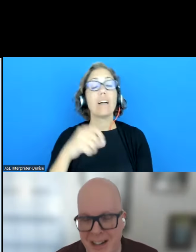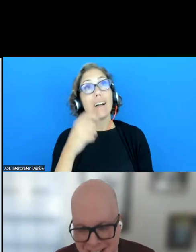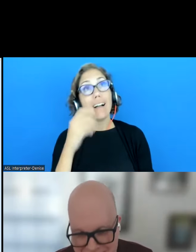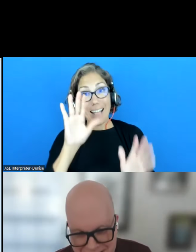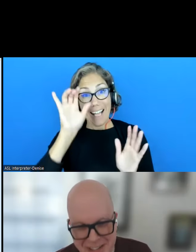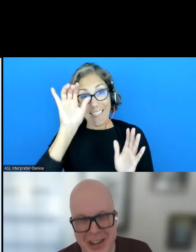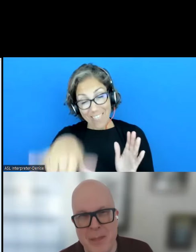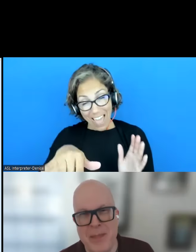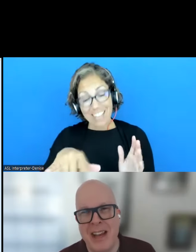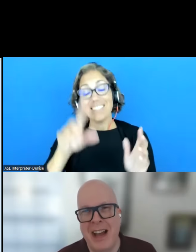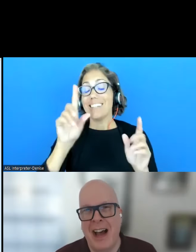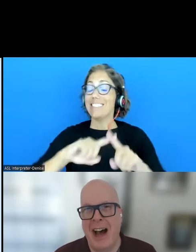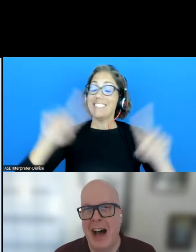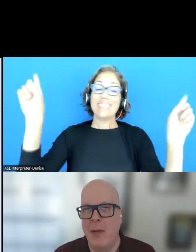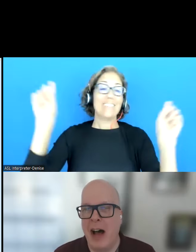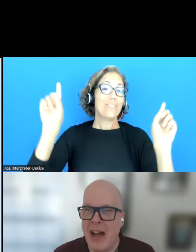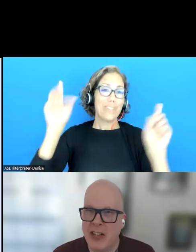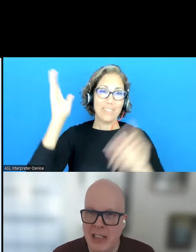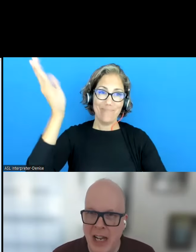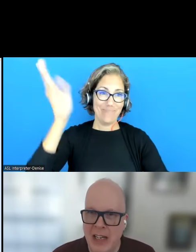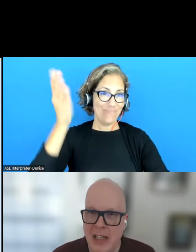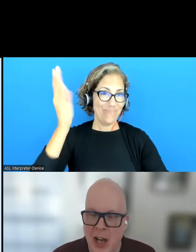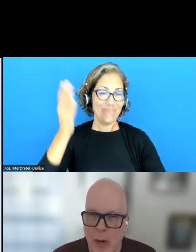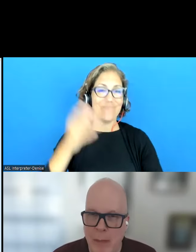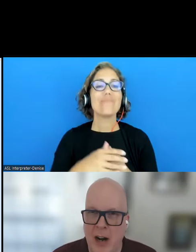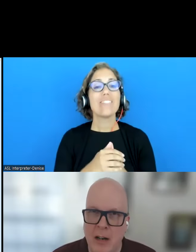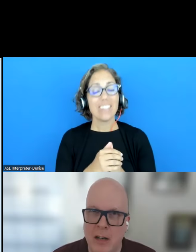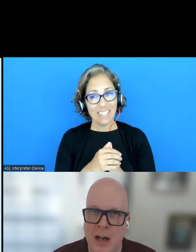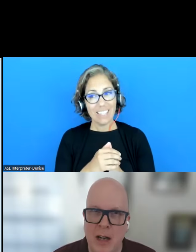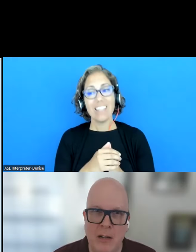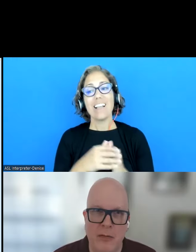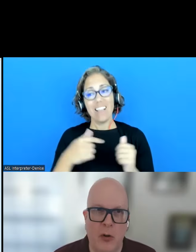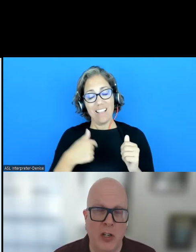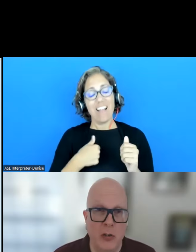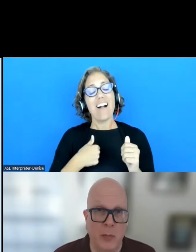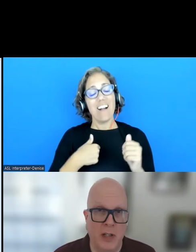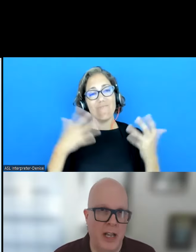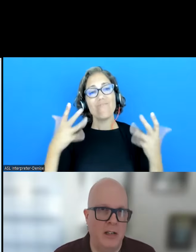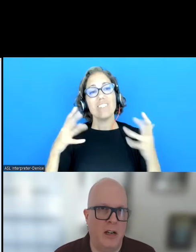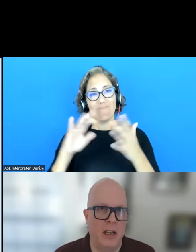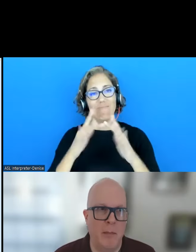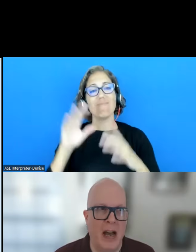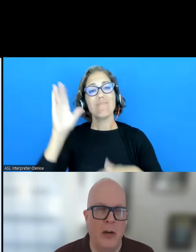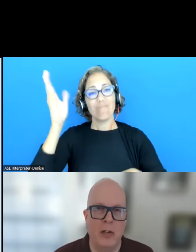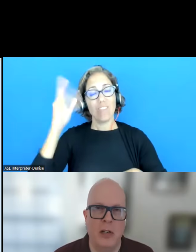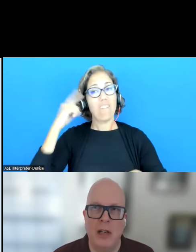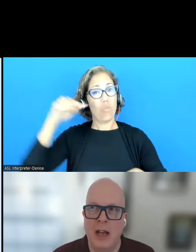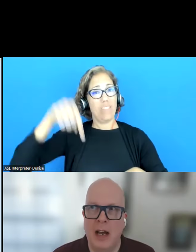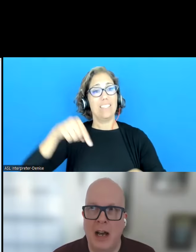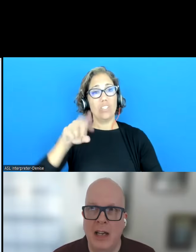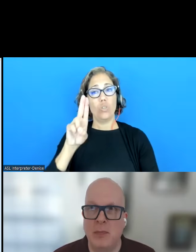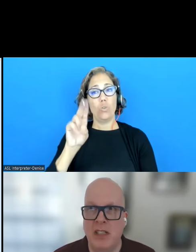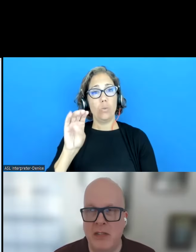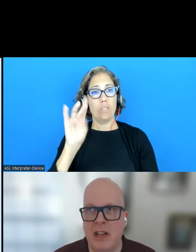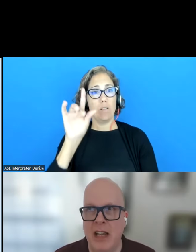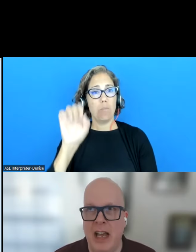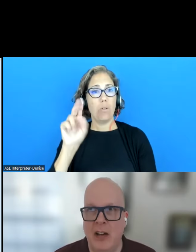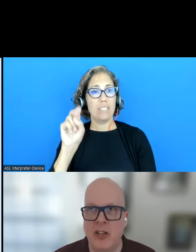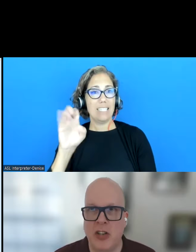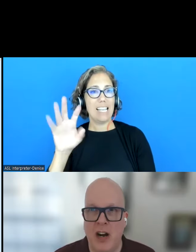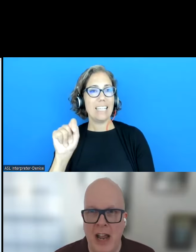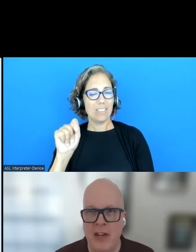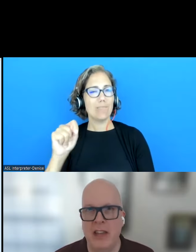webinar to do. I've actually done a webinar for UsableNet talking about